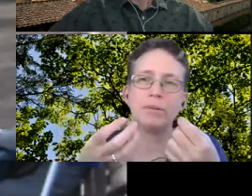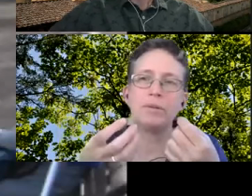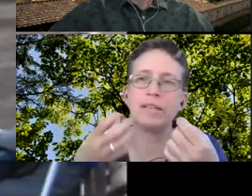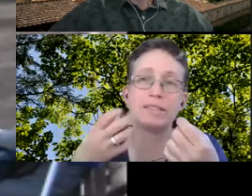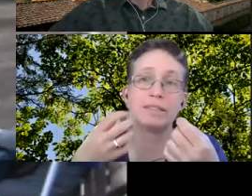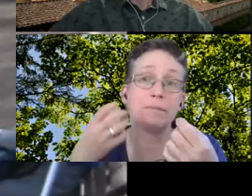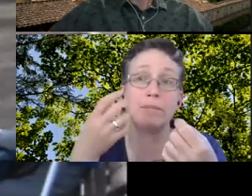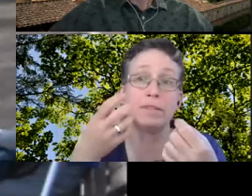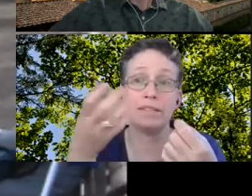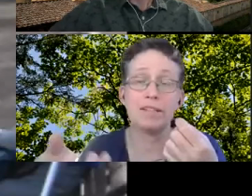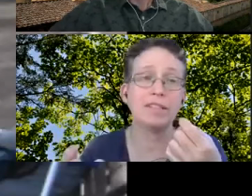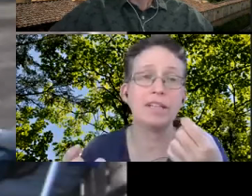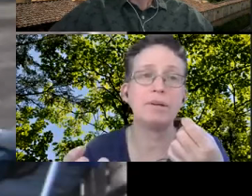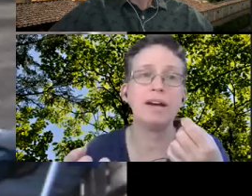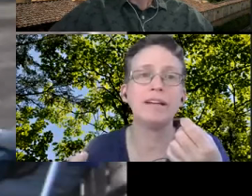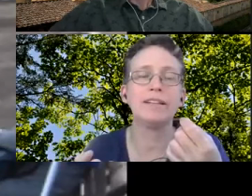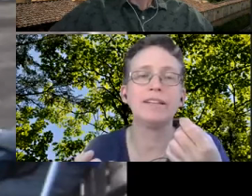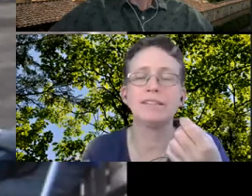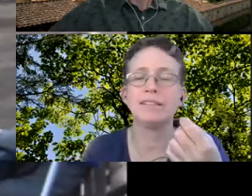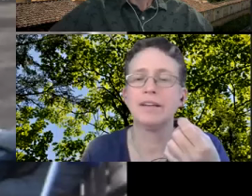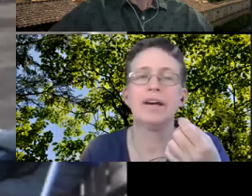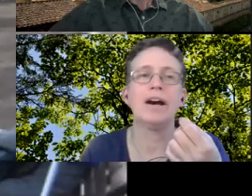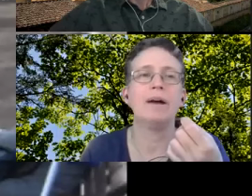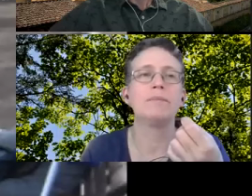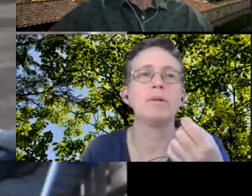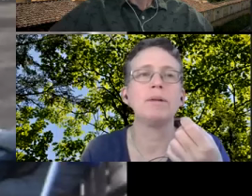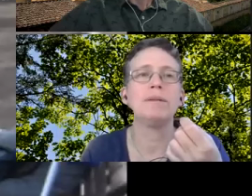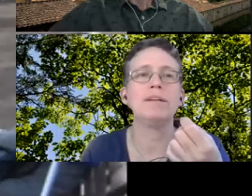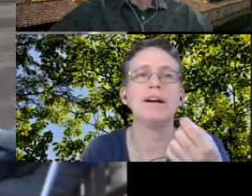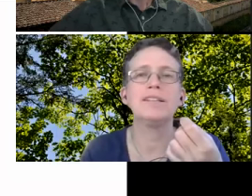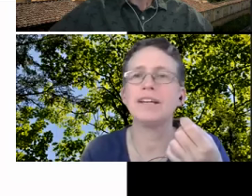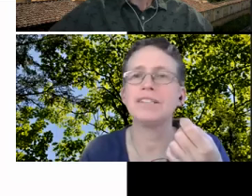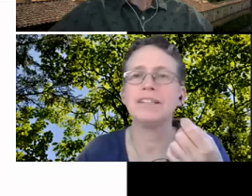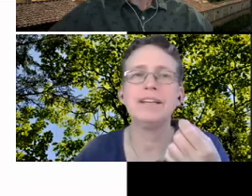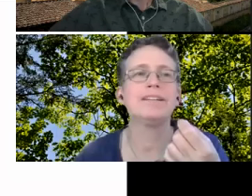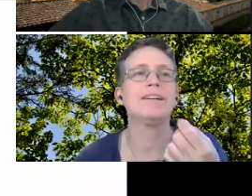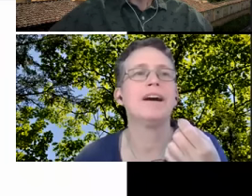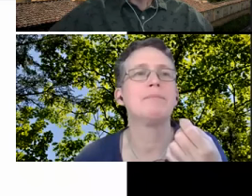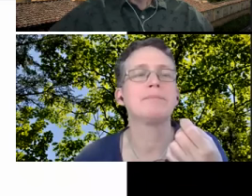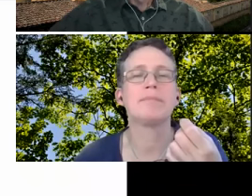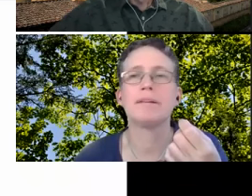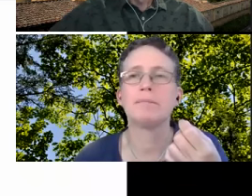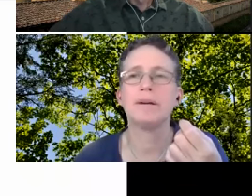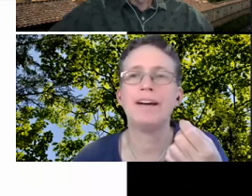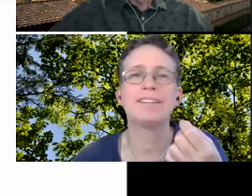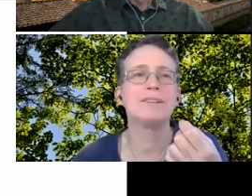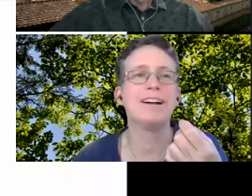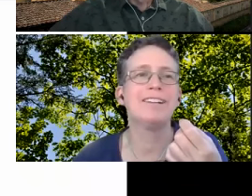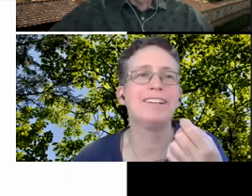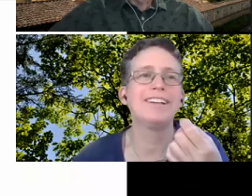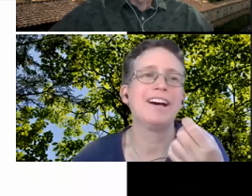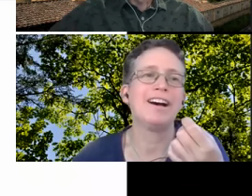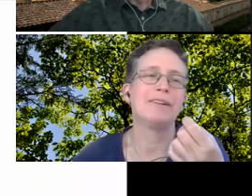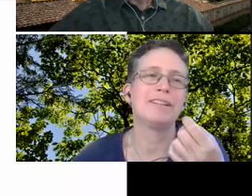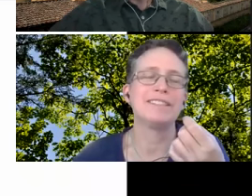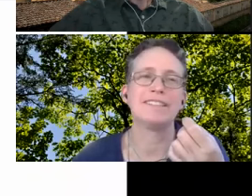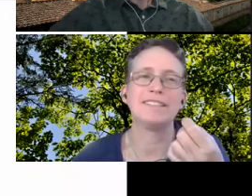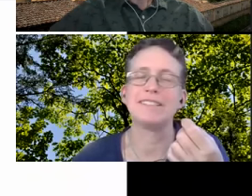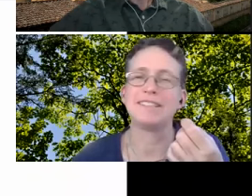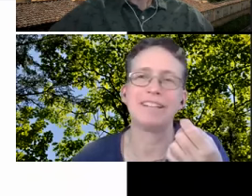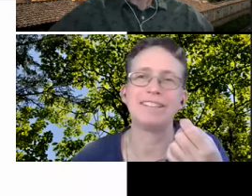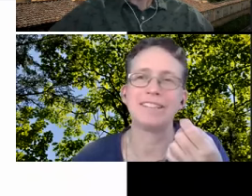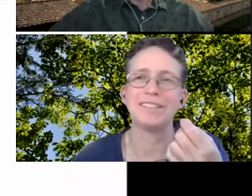of food that's sometimes intentionally put out like this, or maybe unintentionally put out as well. Well, this